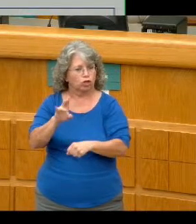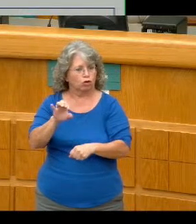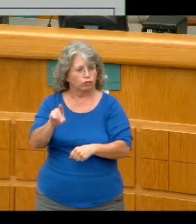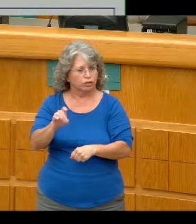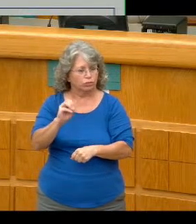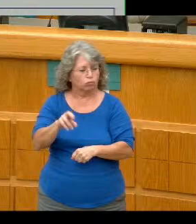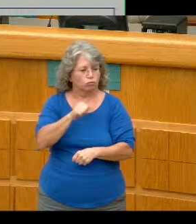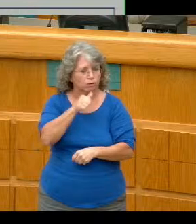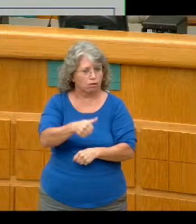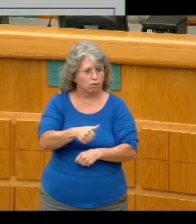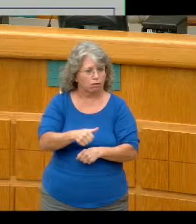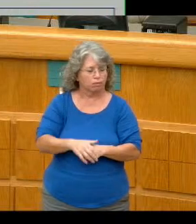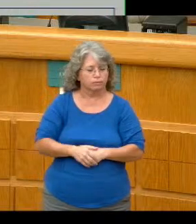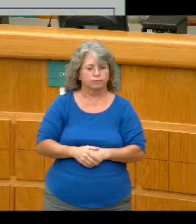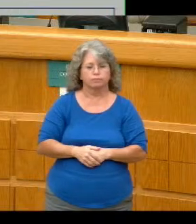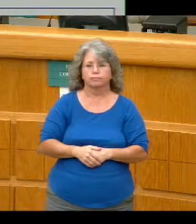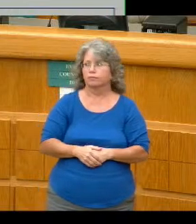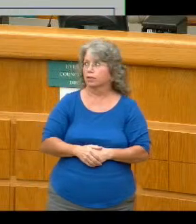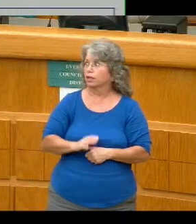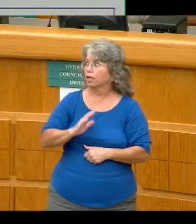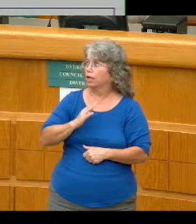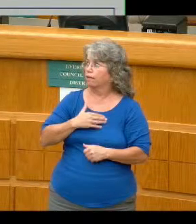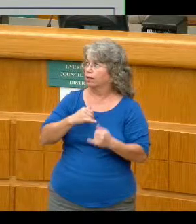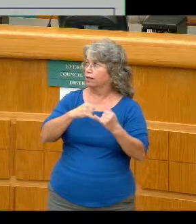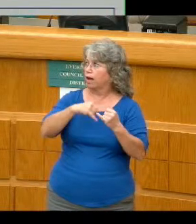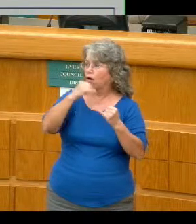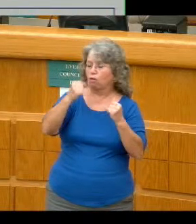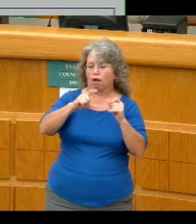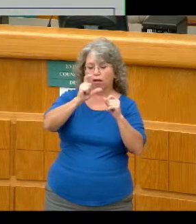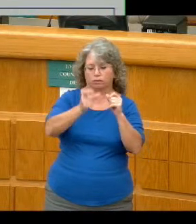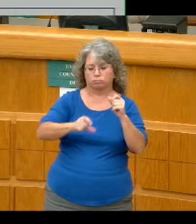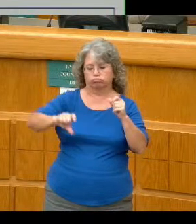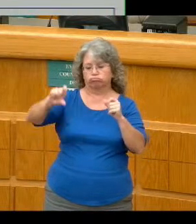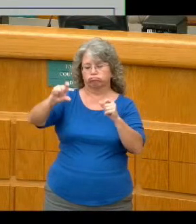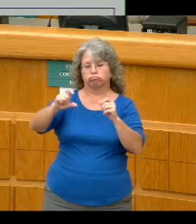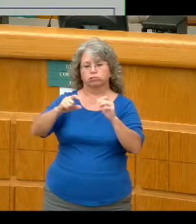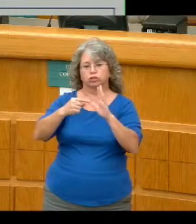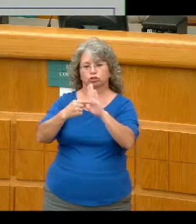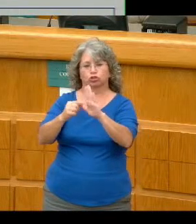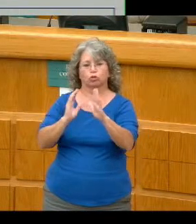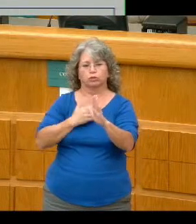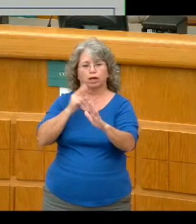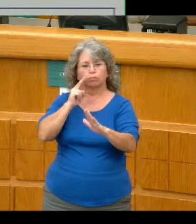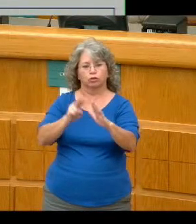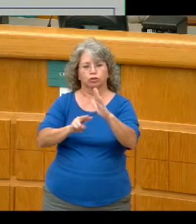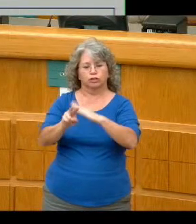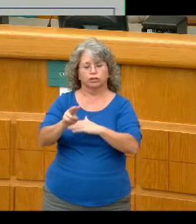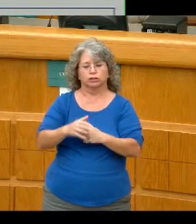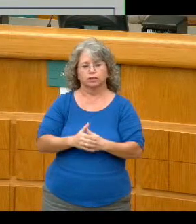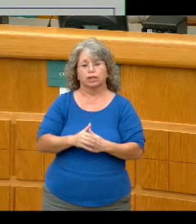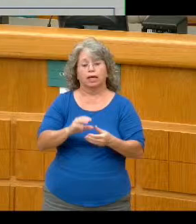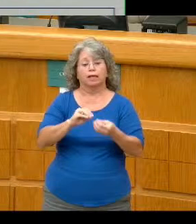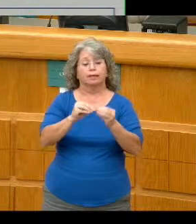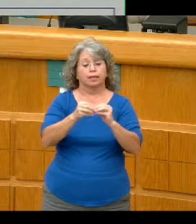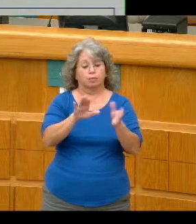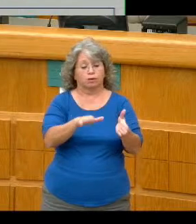lines represent our model and the projection through to the present of where we expect things to go. So while the number of fatalities per day